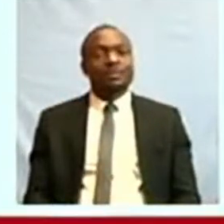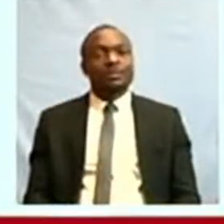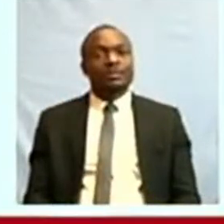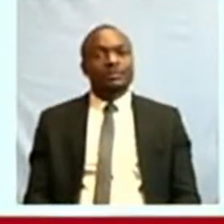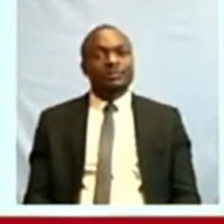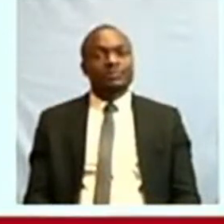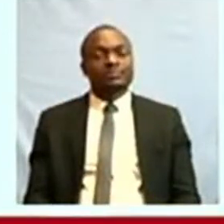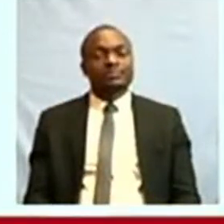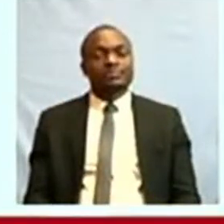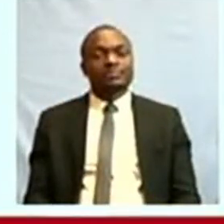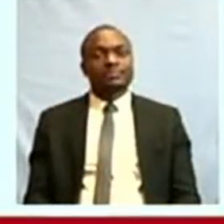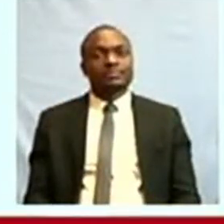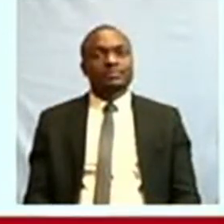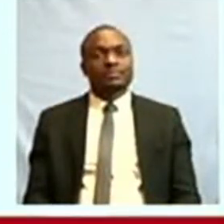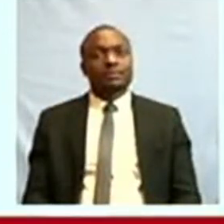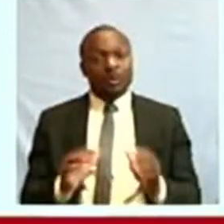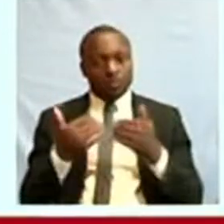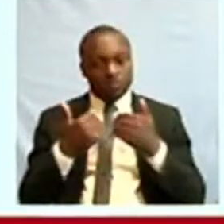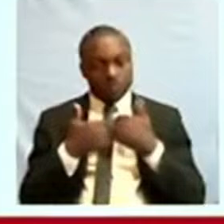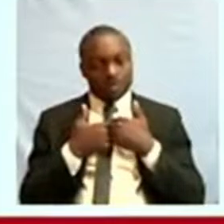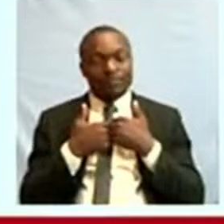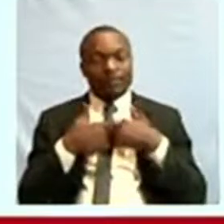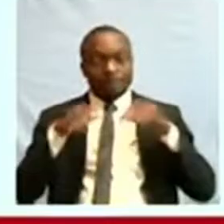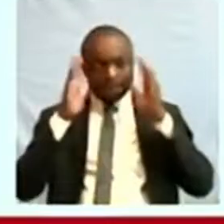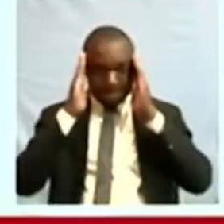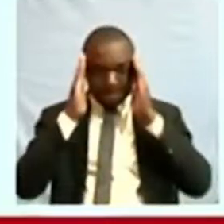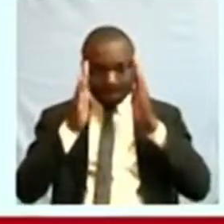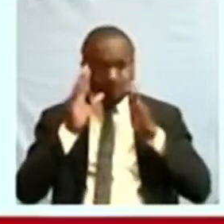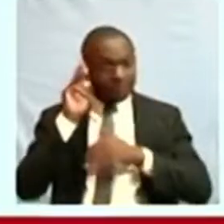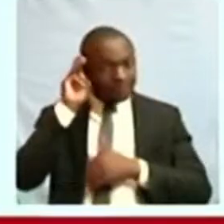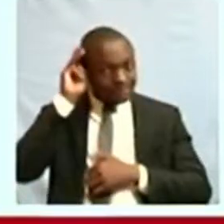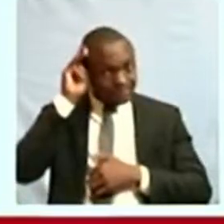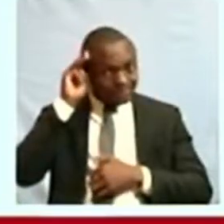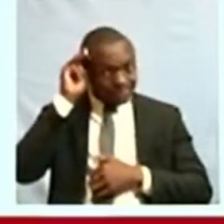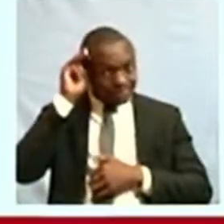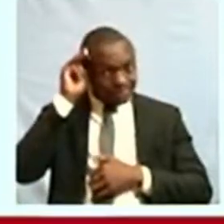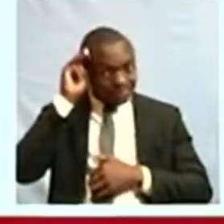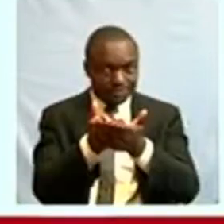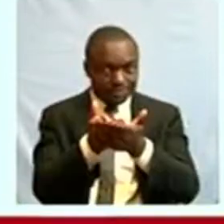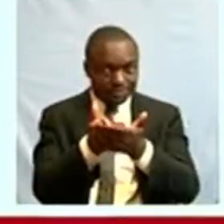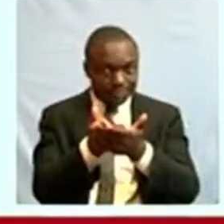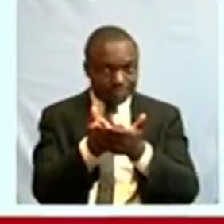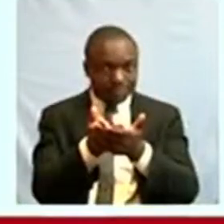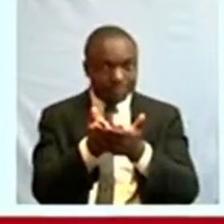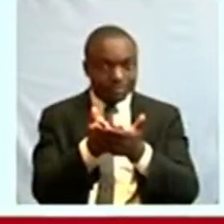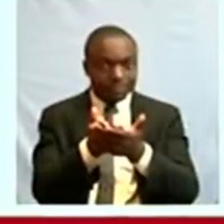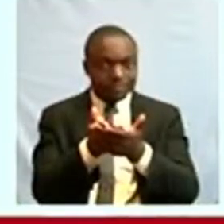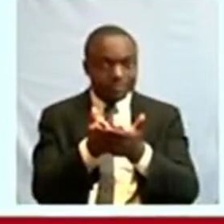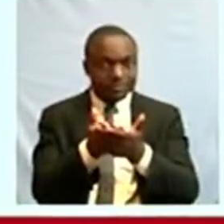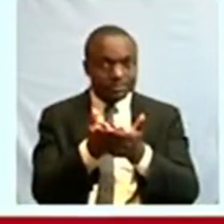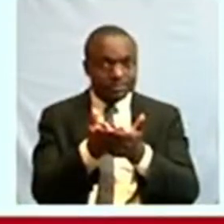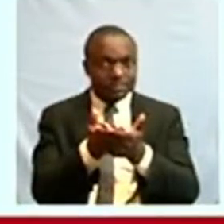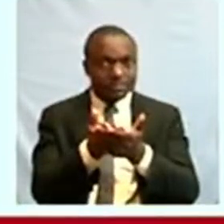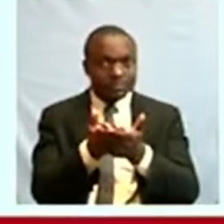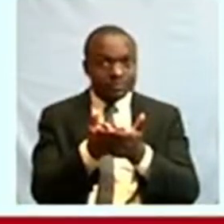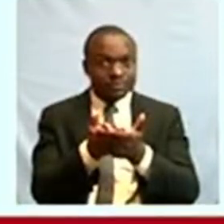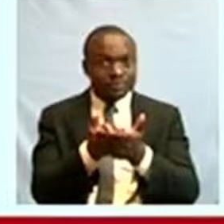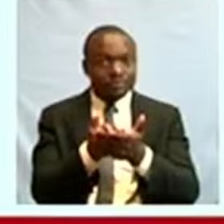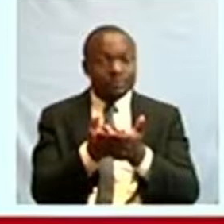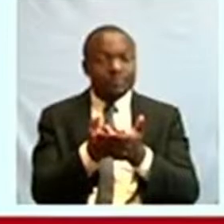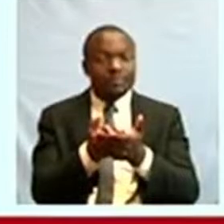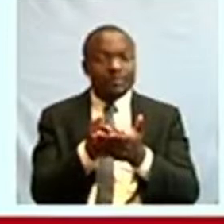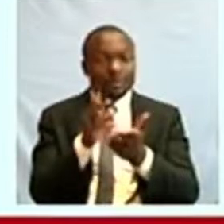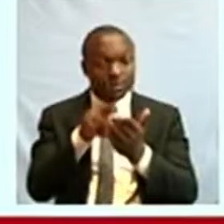to that we have committed as a ministry to submitting a CAB memo in the first quarter of next